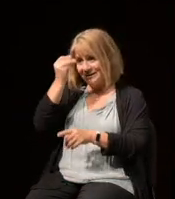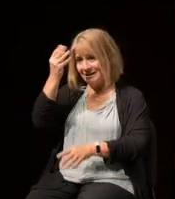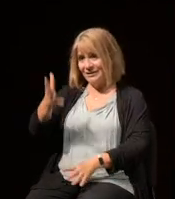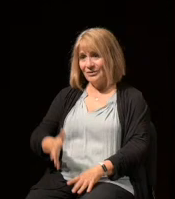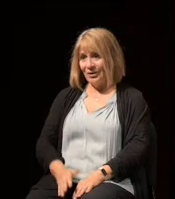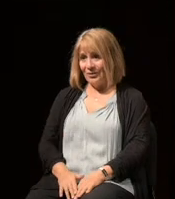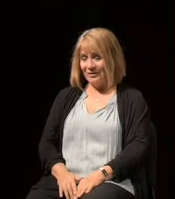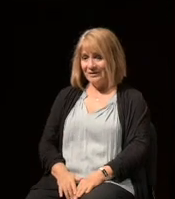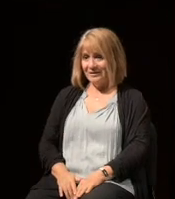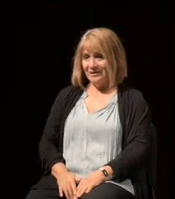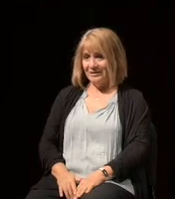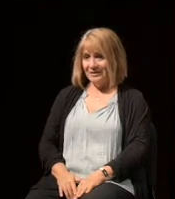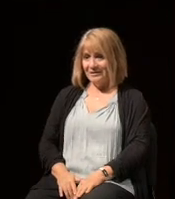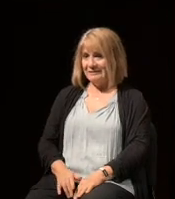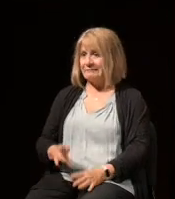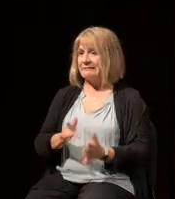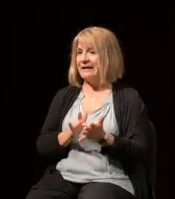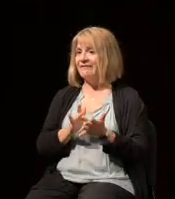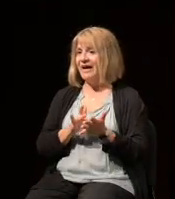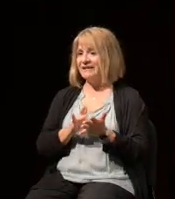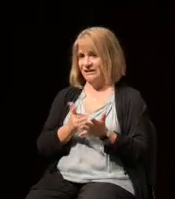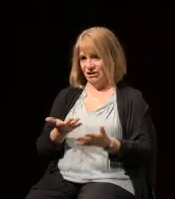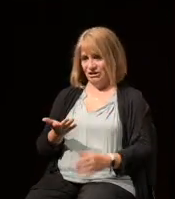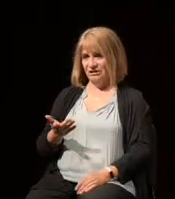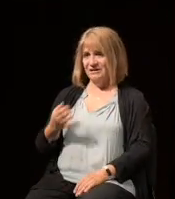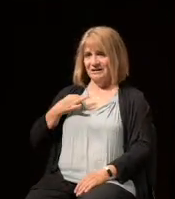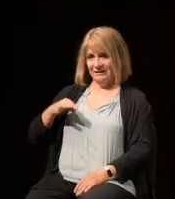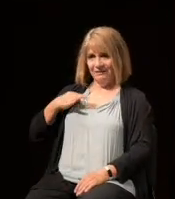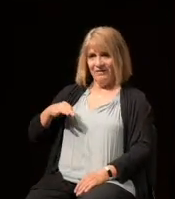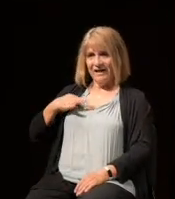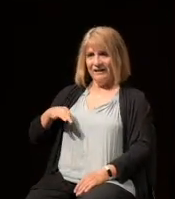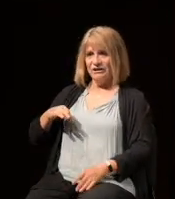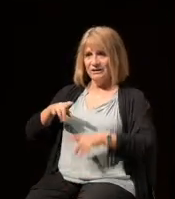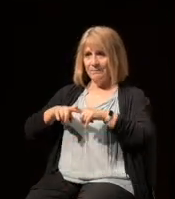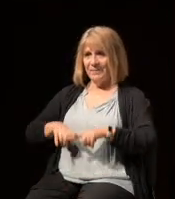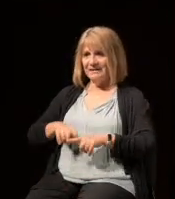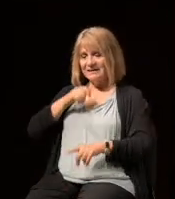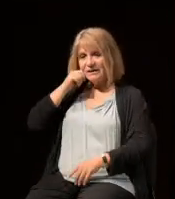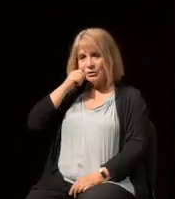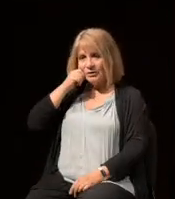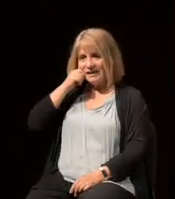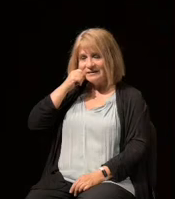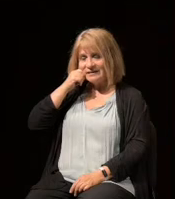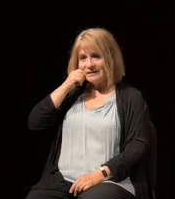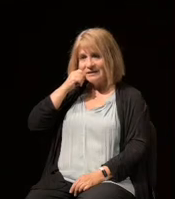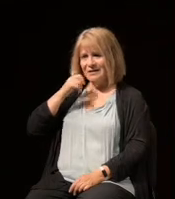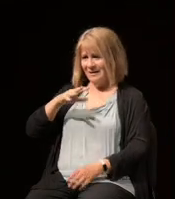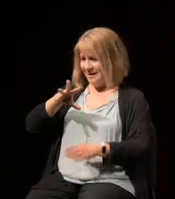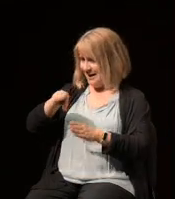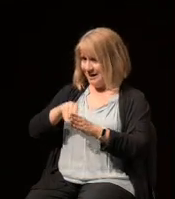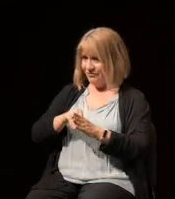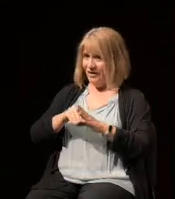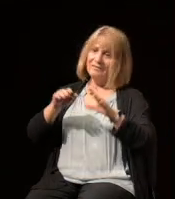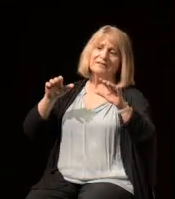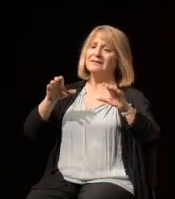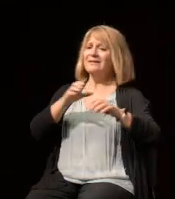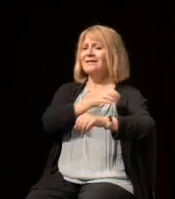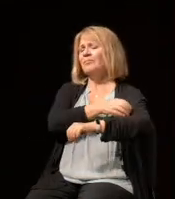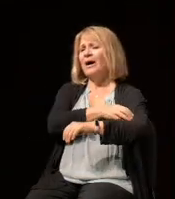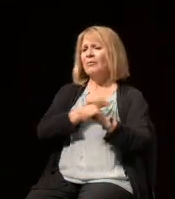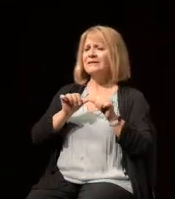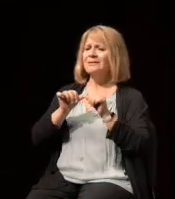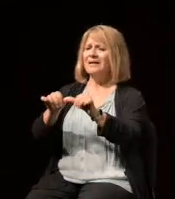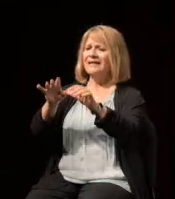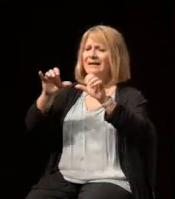and advantage that's based on race. And it involves the power to maintain that system. And Paul